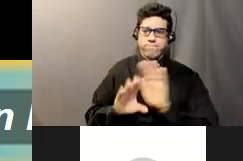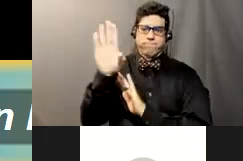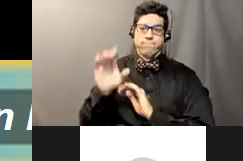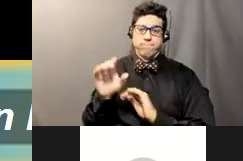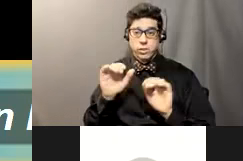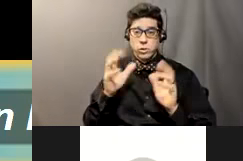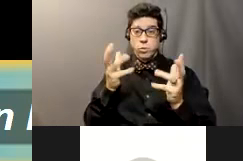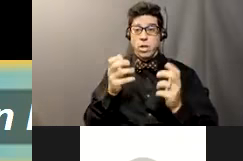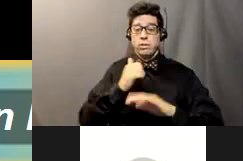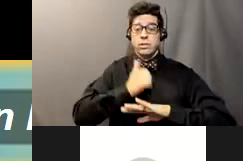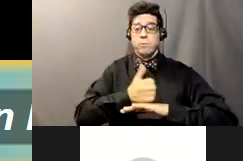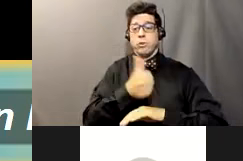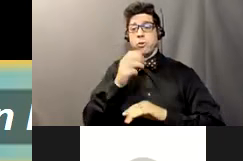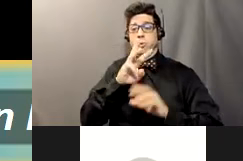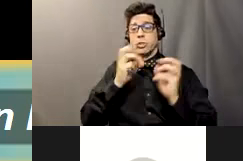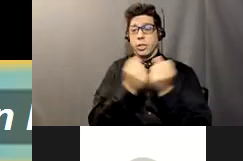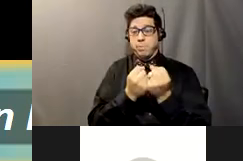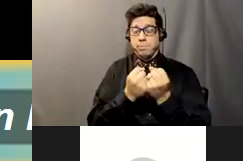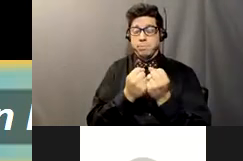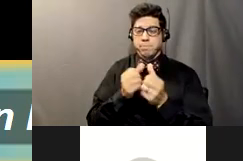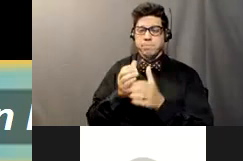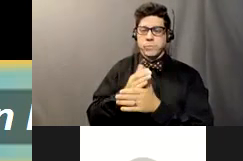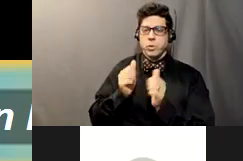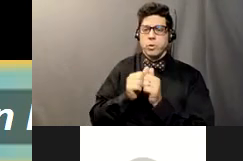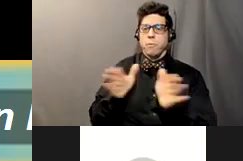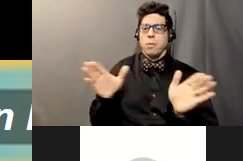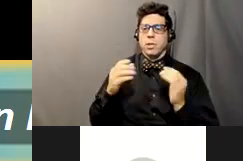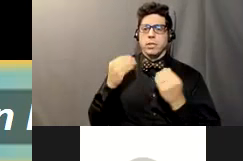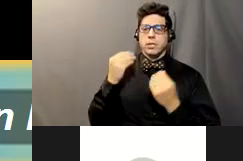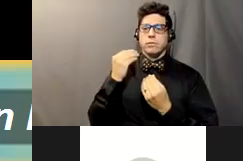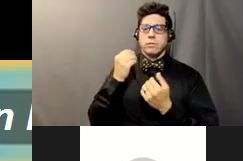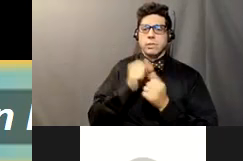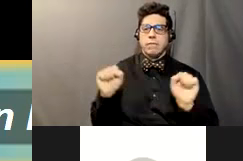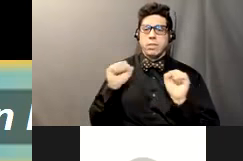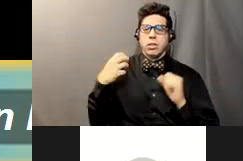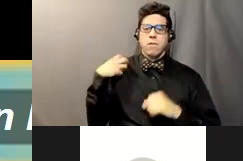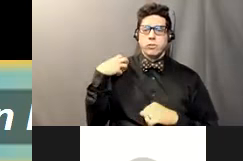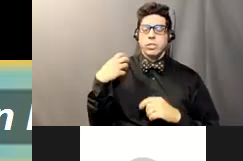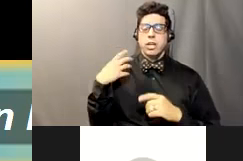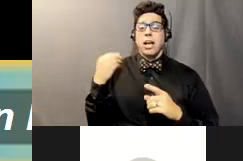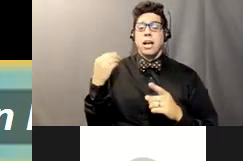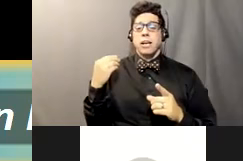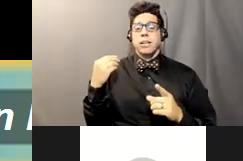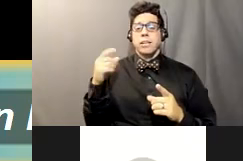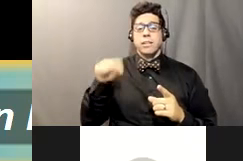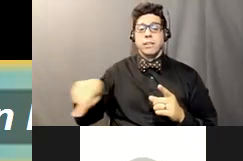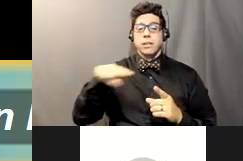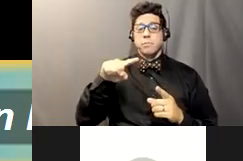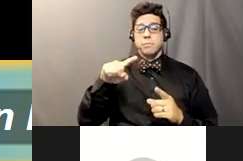that we mentioned with public information officers, expand the toolkit, but we want to also expand our capacity to